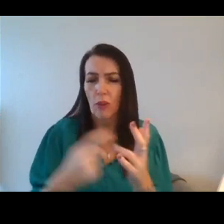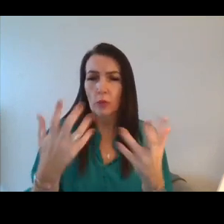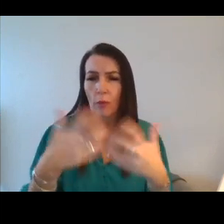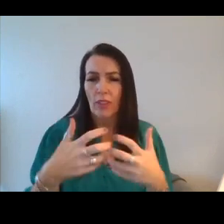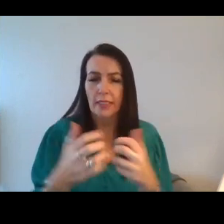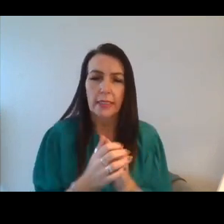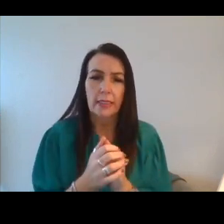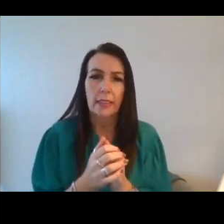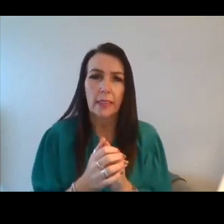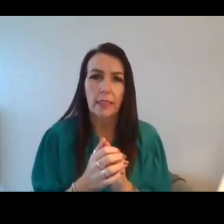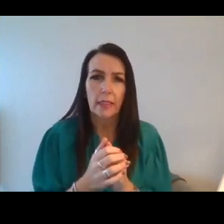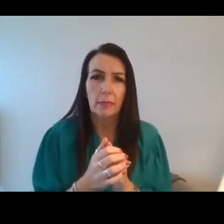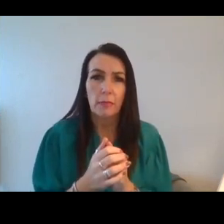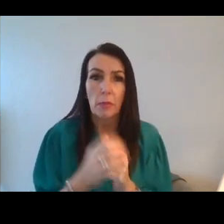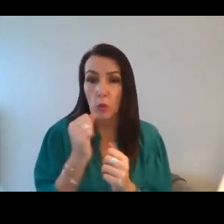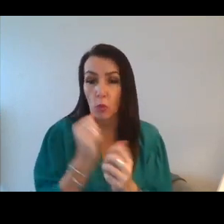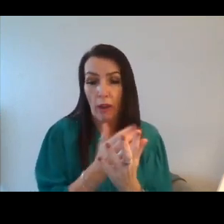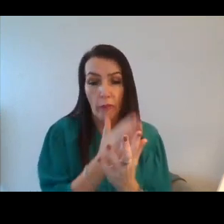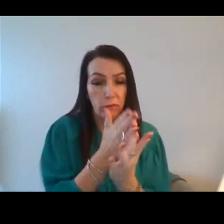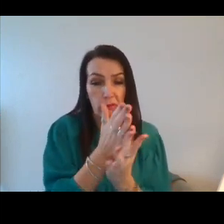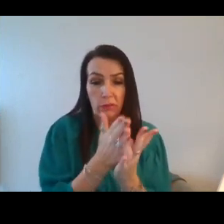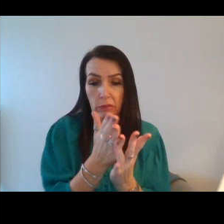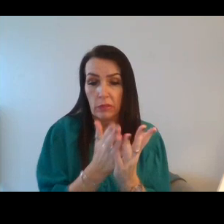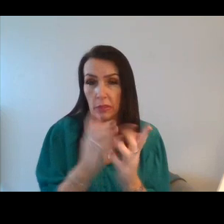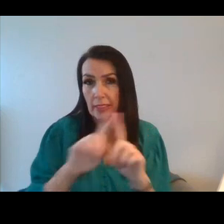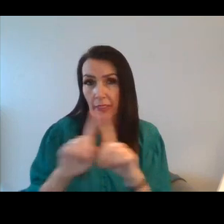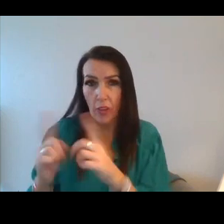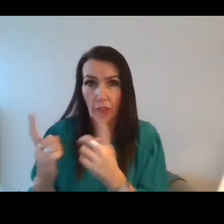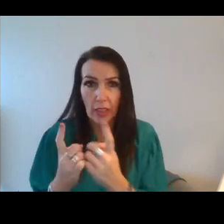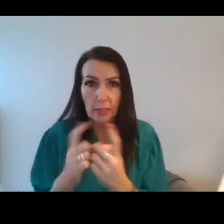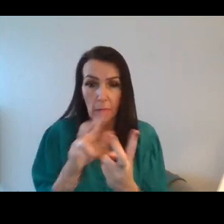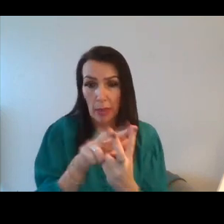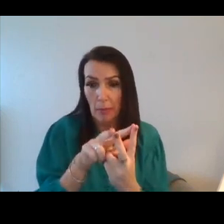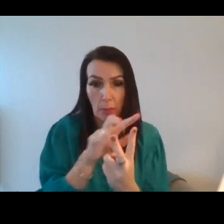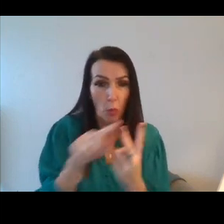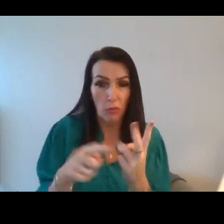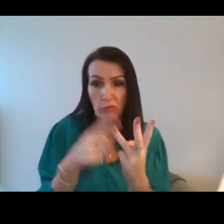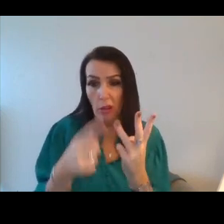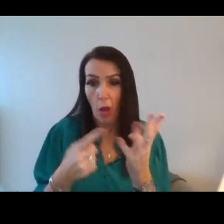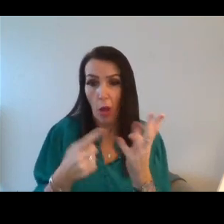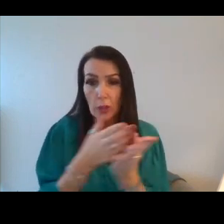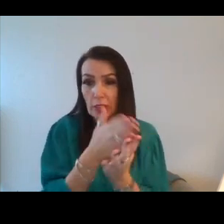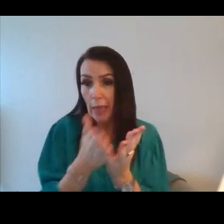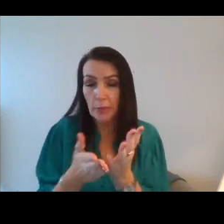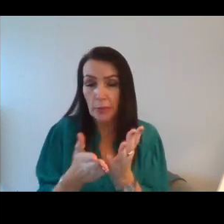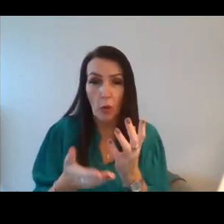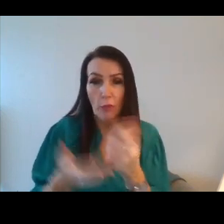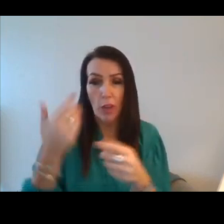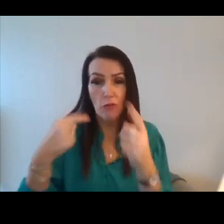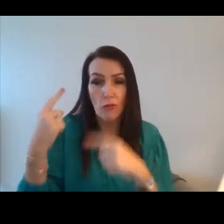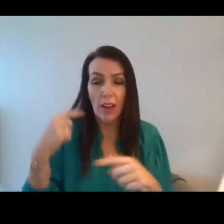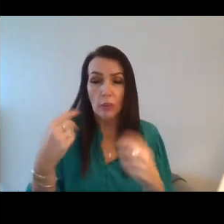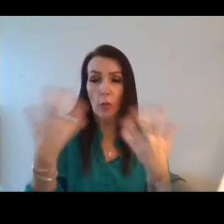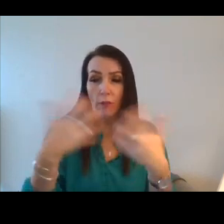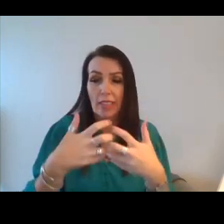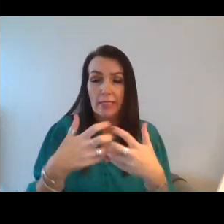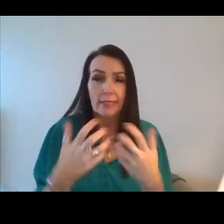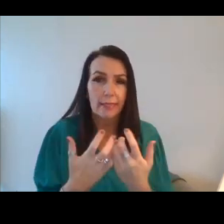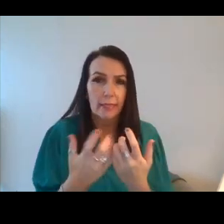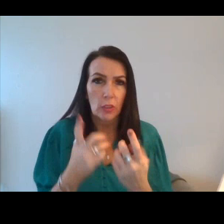may run multi-channels. You may be running, both of those types plus other types of retrofit in there as well to achieve